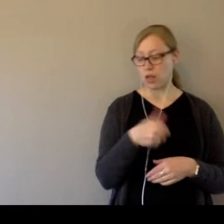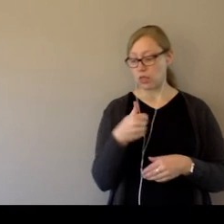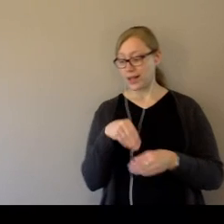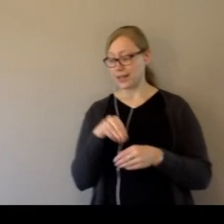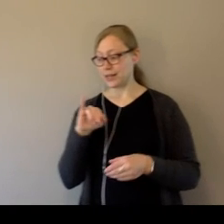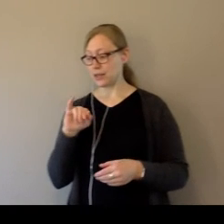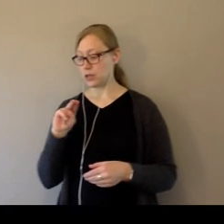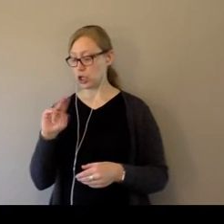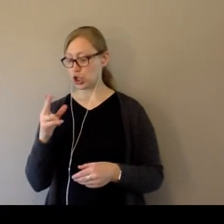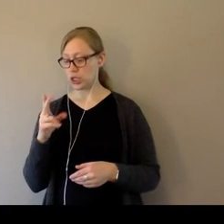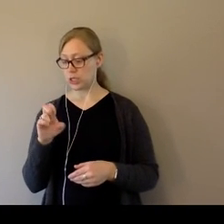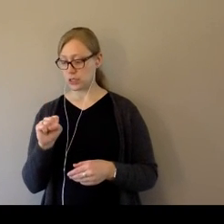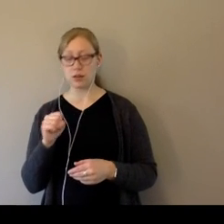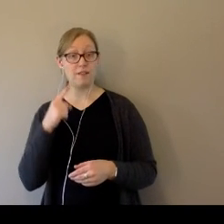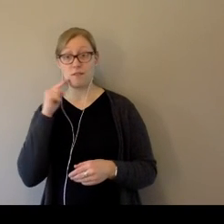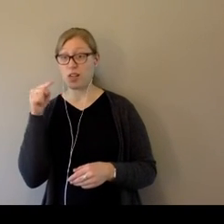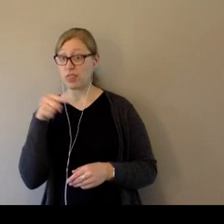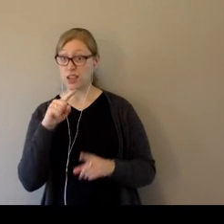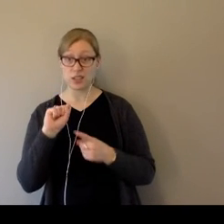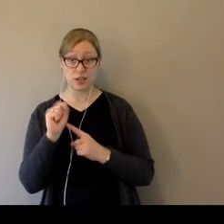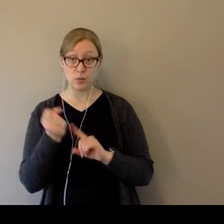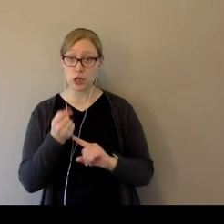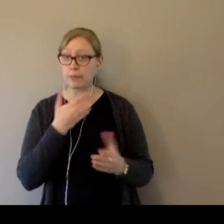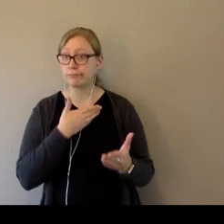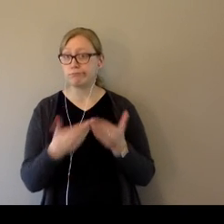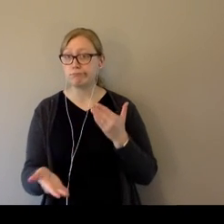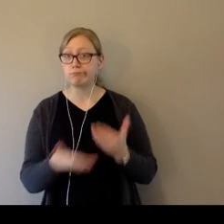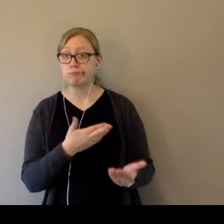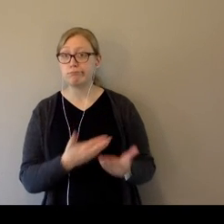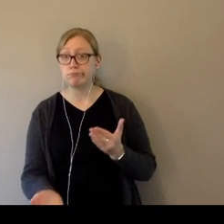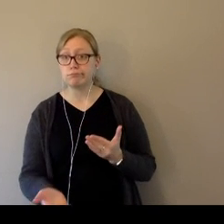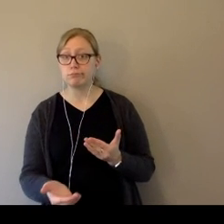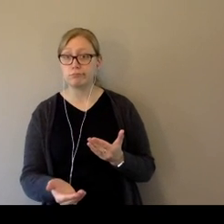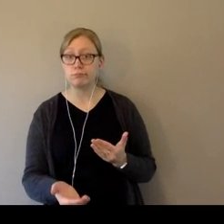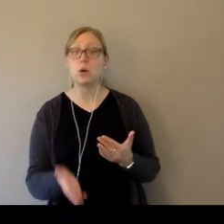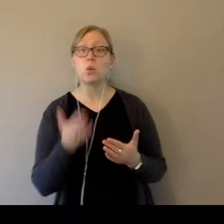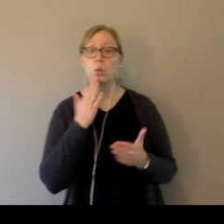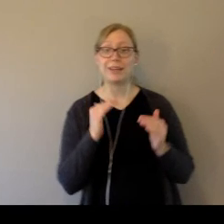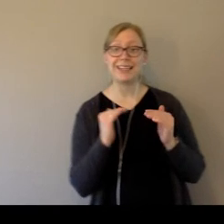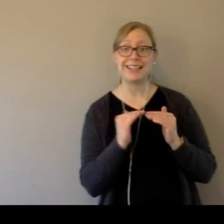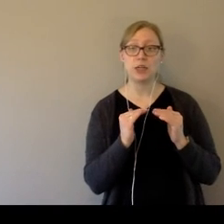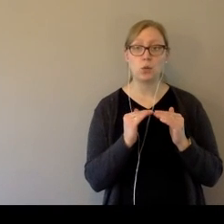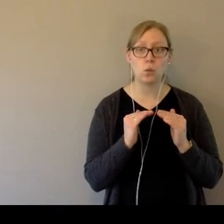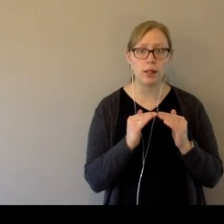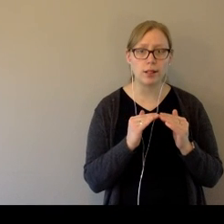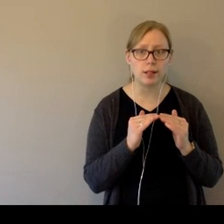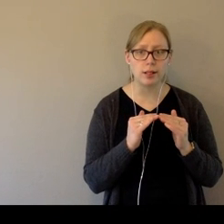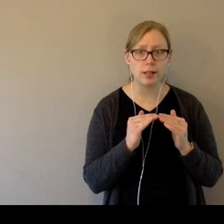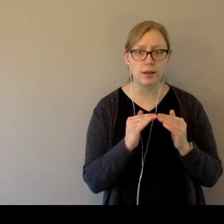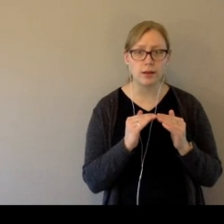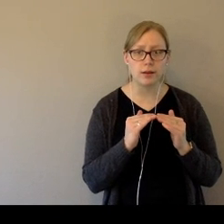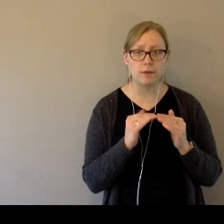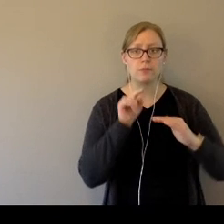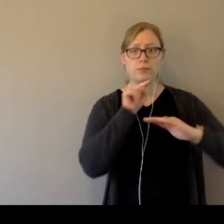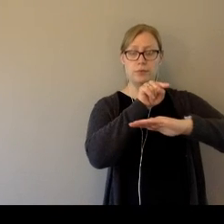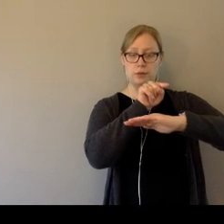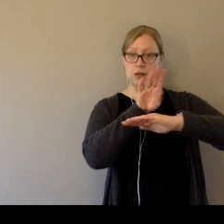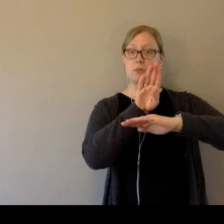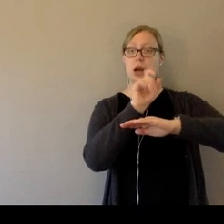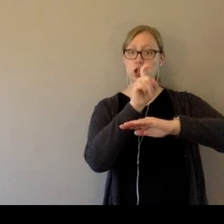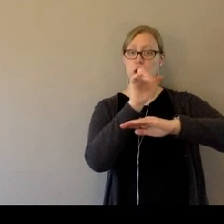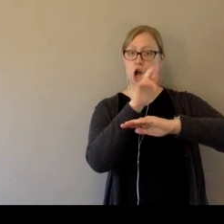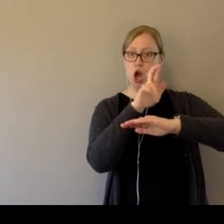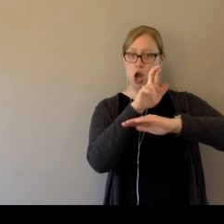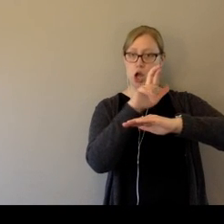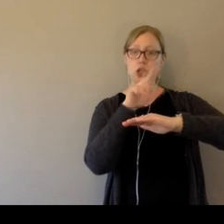not going to matter for this application. And that's going to be equal to, so I have the boxcar on top, so I'm going to put the width of the